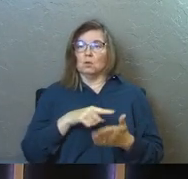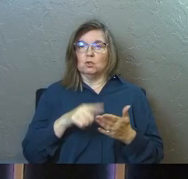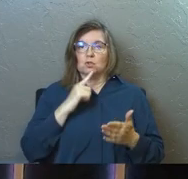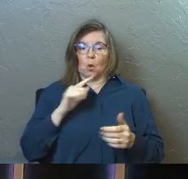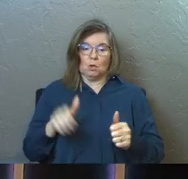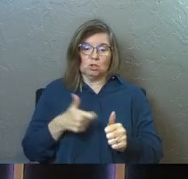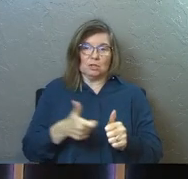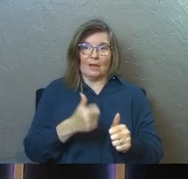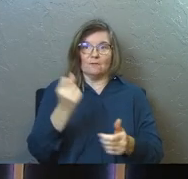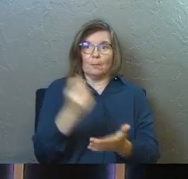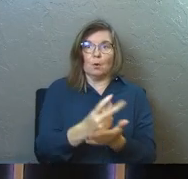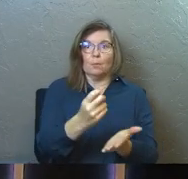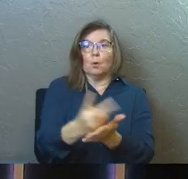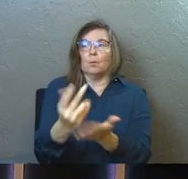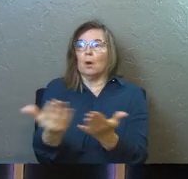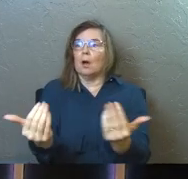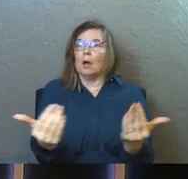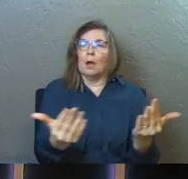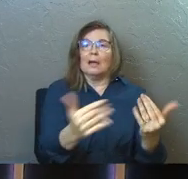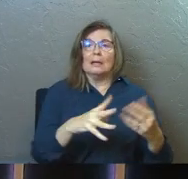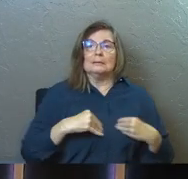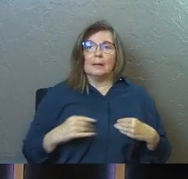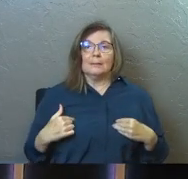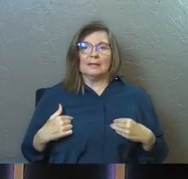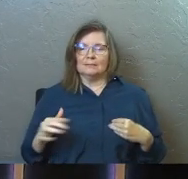critics: don't chase approval.